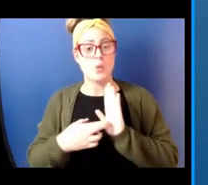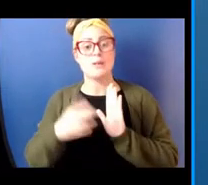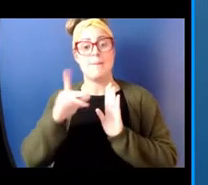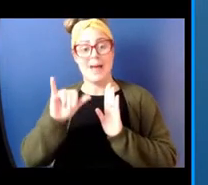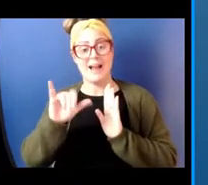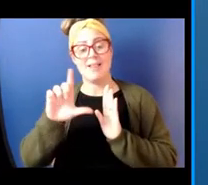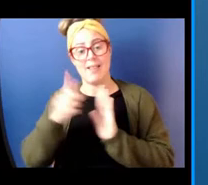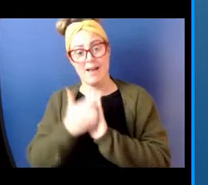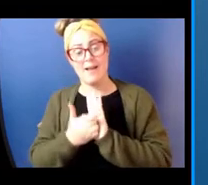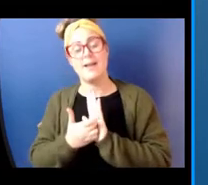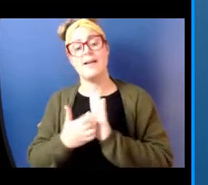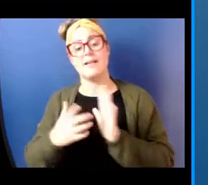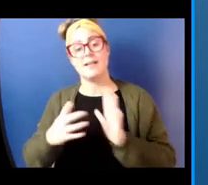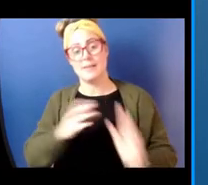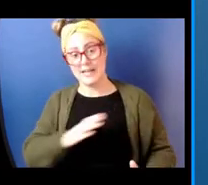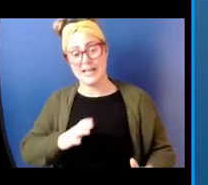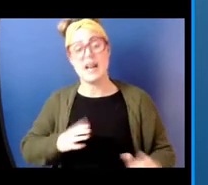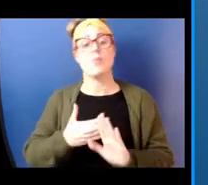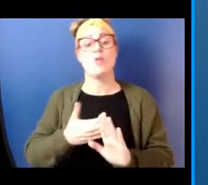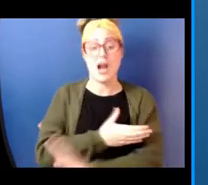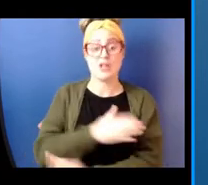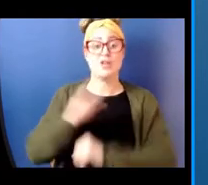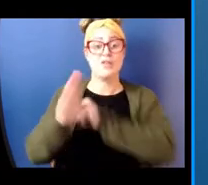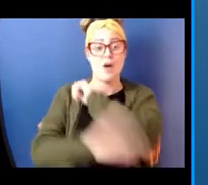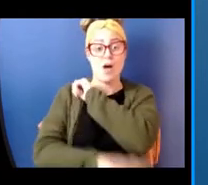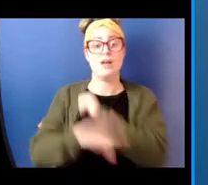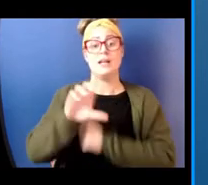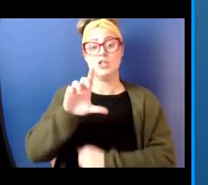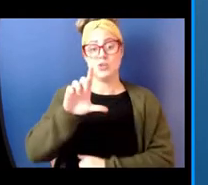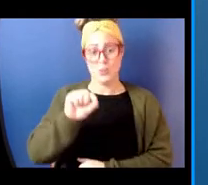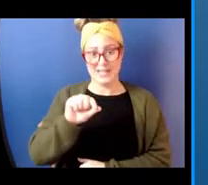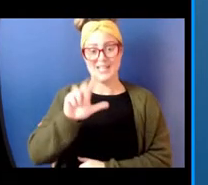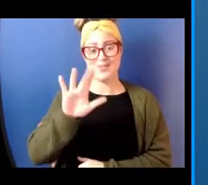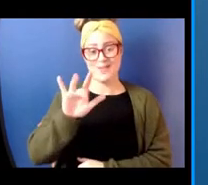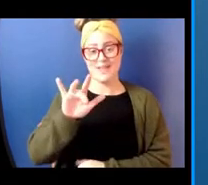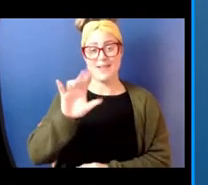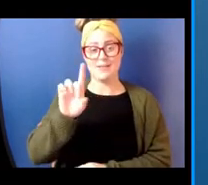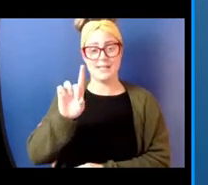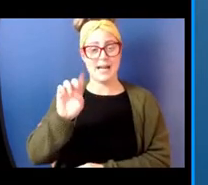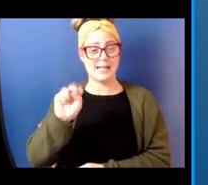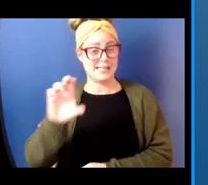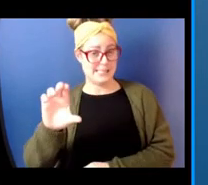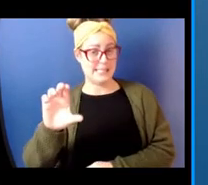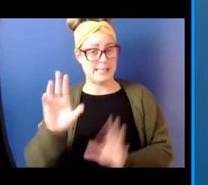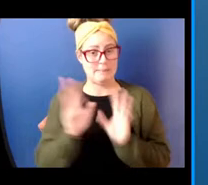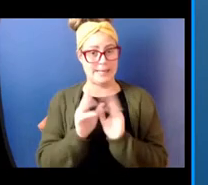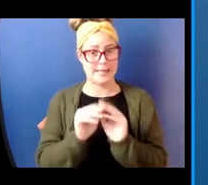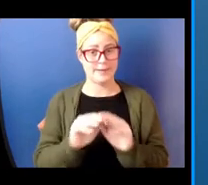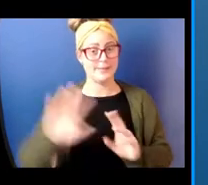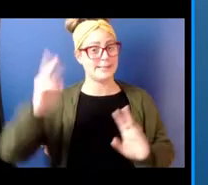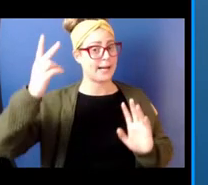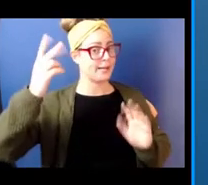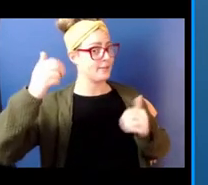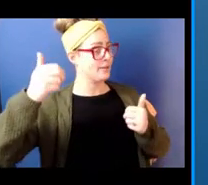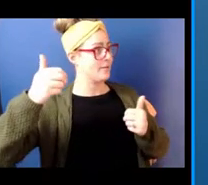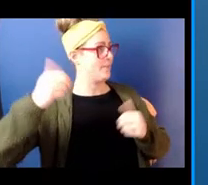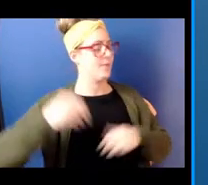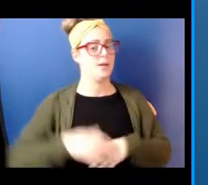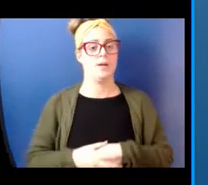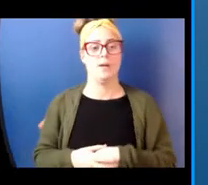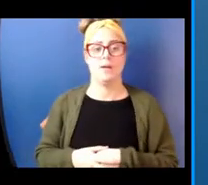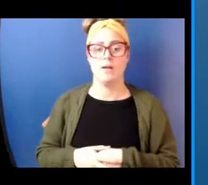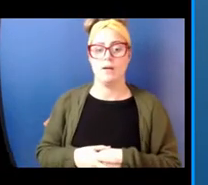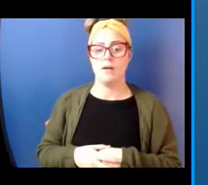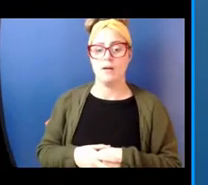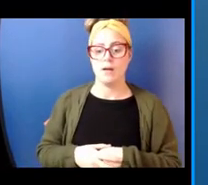fall 2025 DNC meeting the second meeting all right I I'm